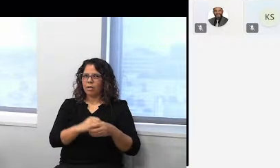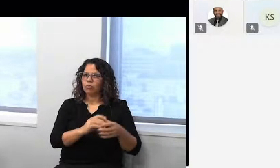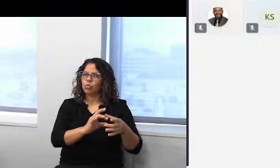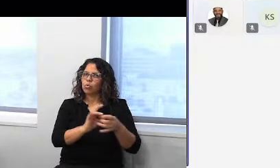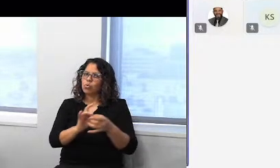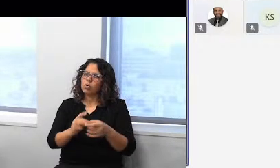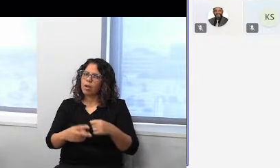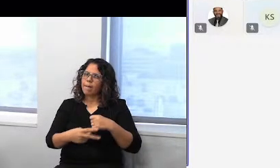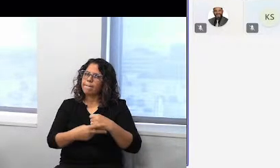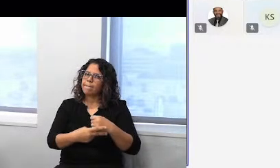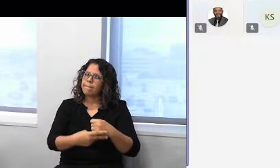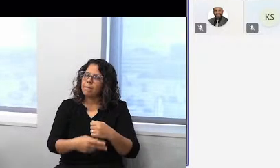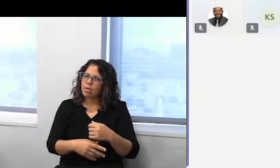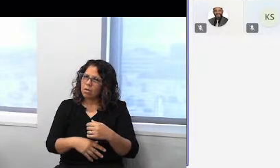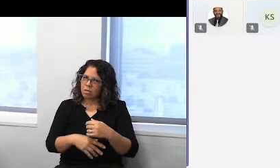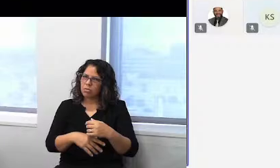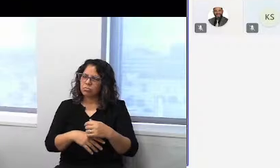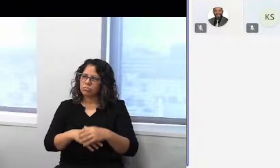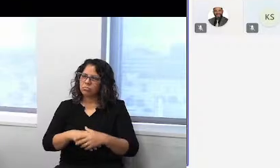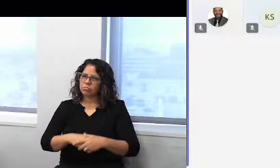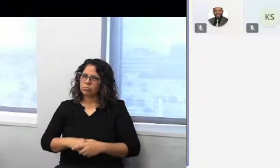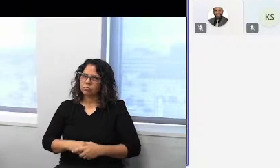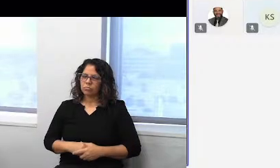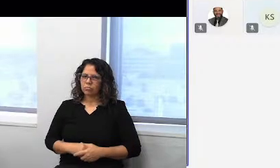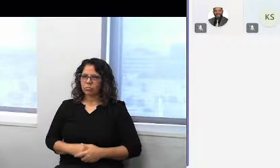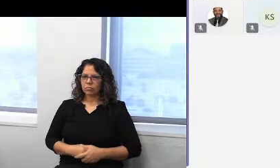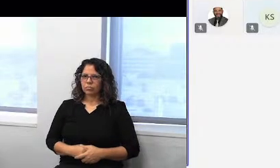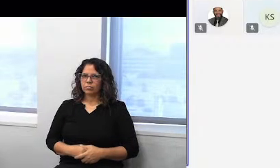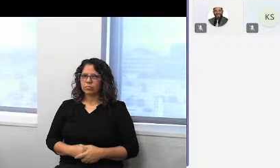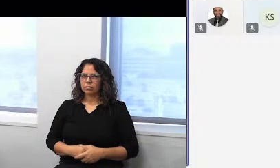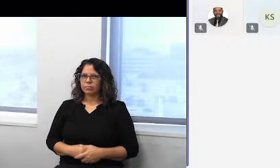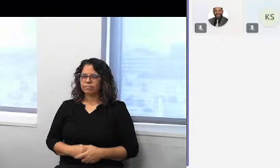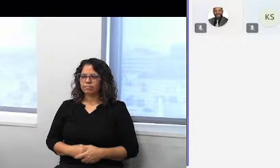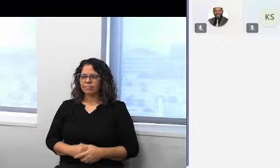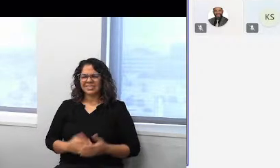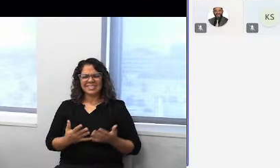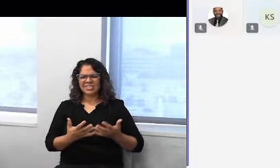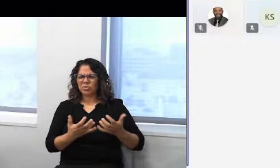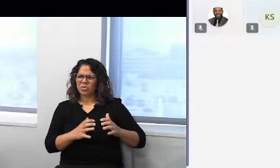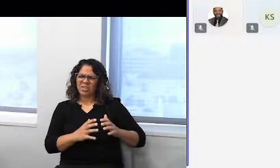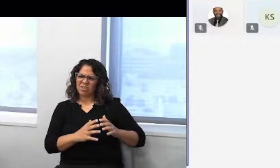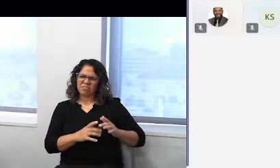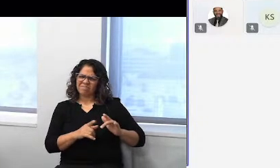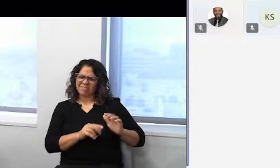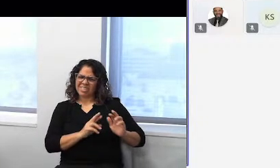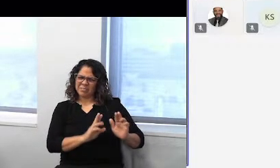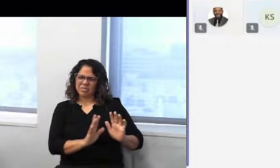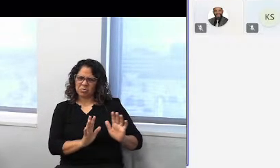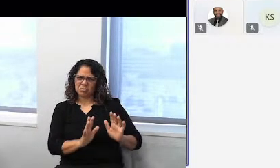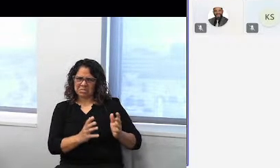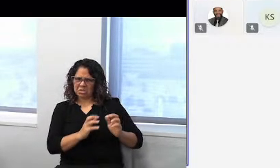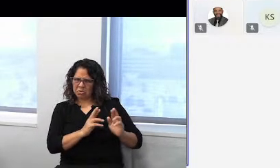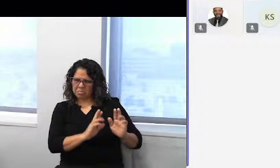I'm struggling to answer your question. I don't want to be disrespectful, but this is can it substitute some components of it? The